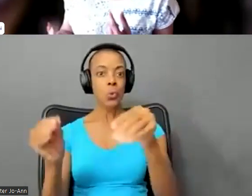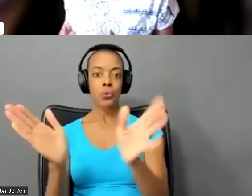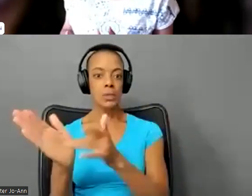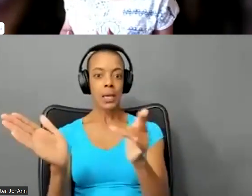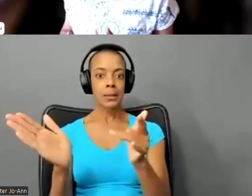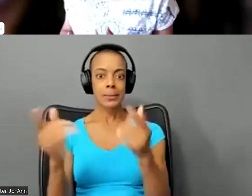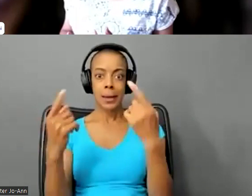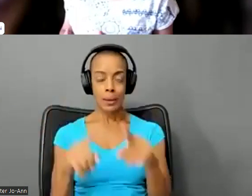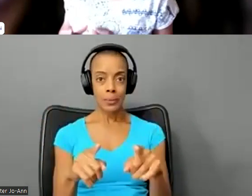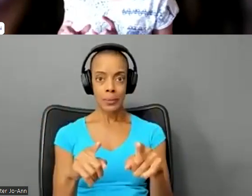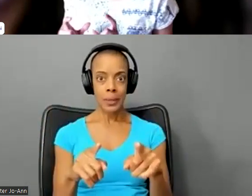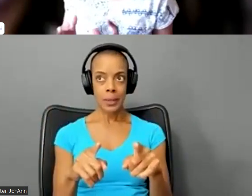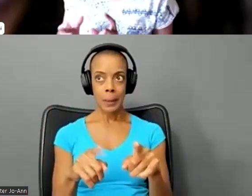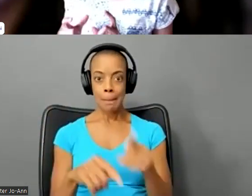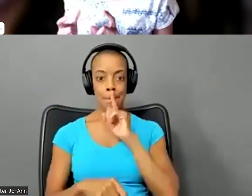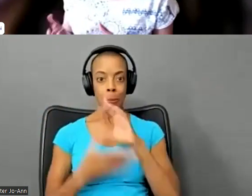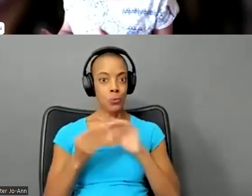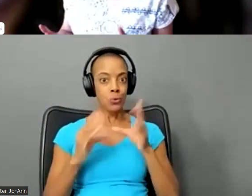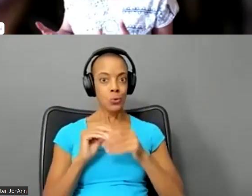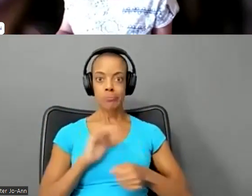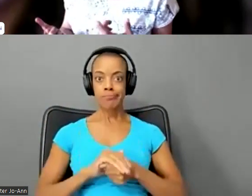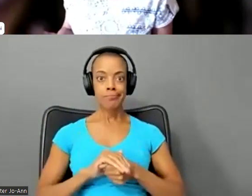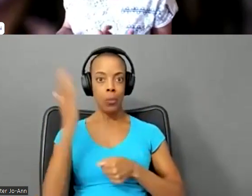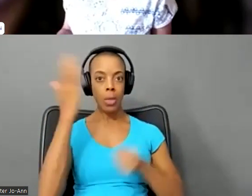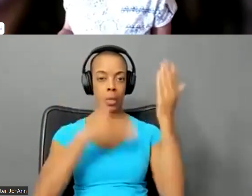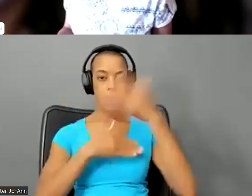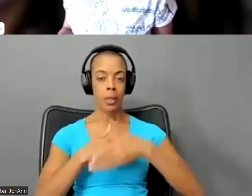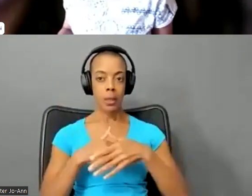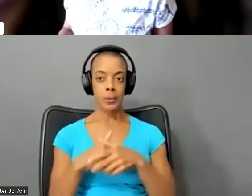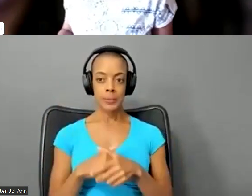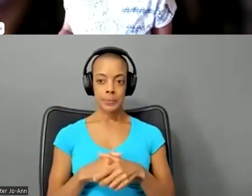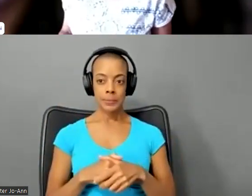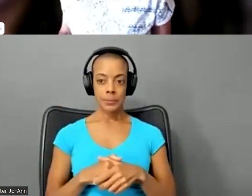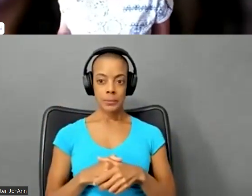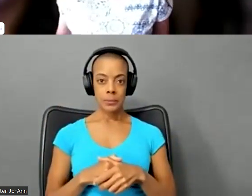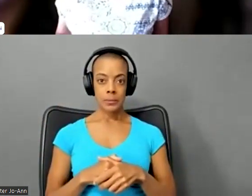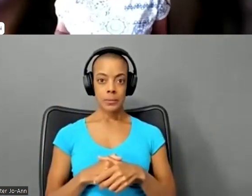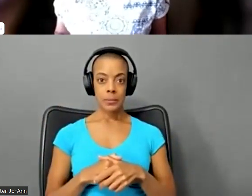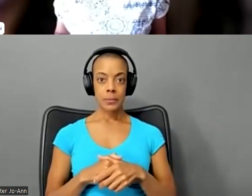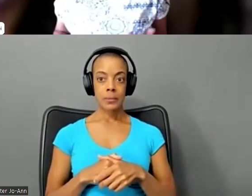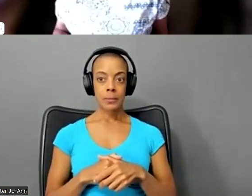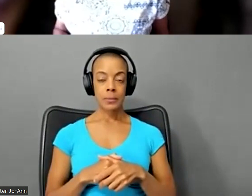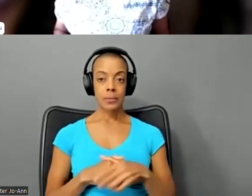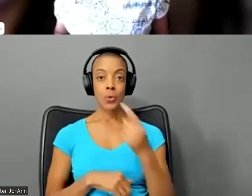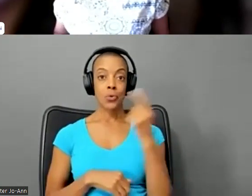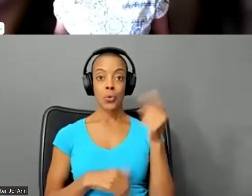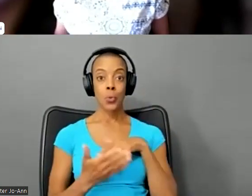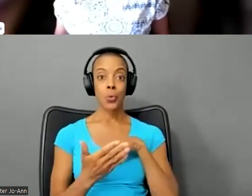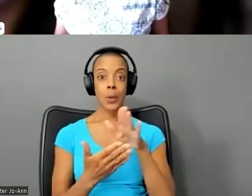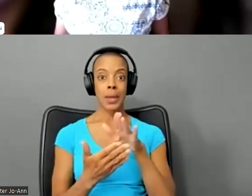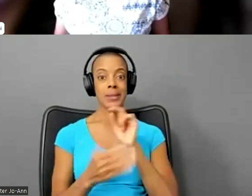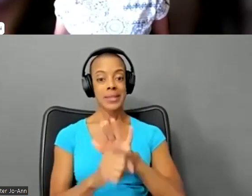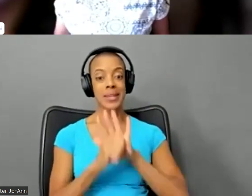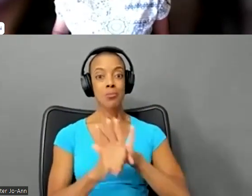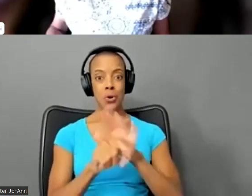these things are not coming out. So I think we need to, this is where I think the only way we can do this is the pressure from the outside.